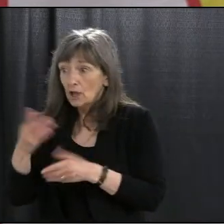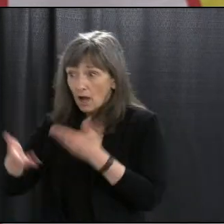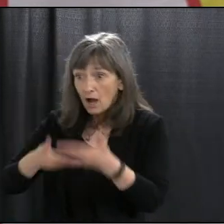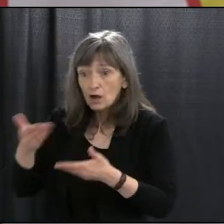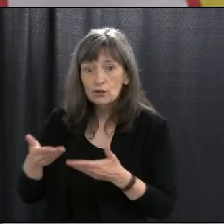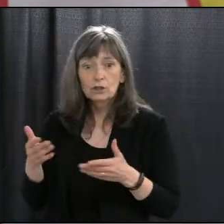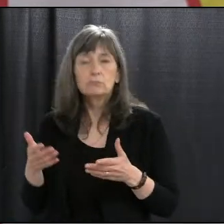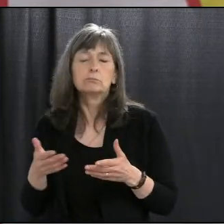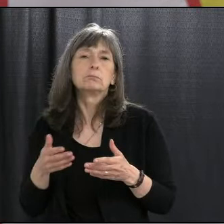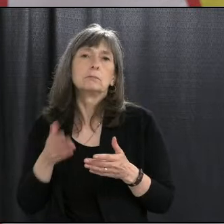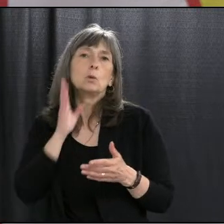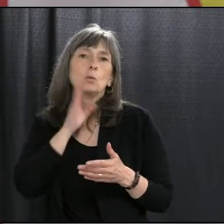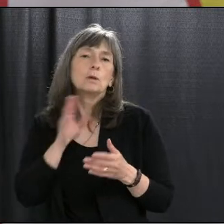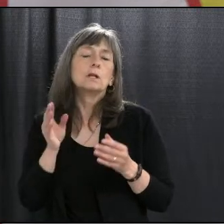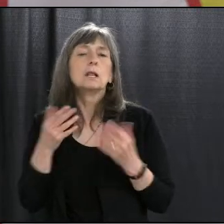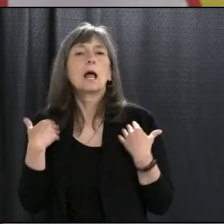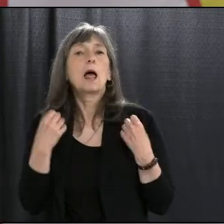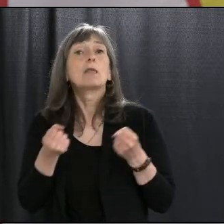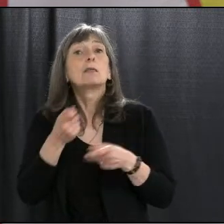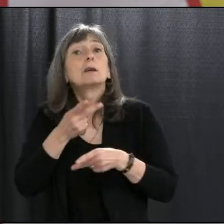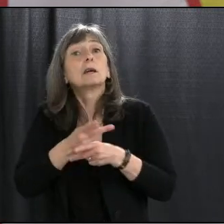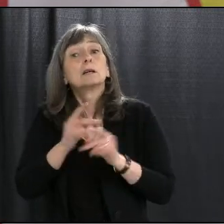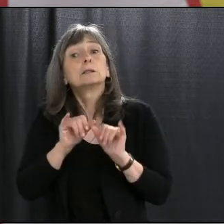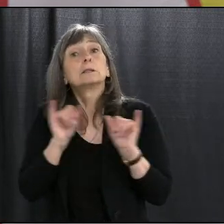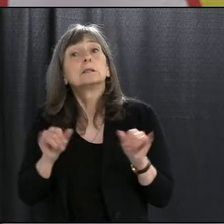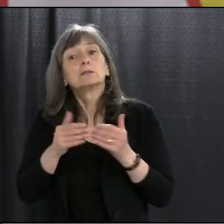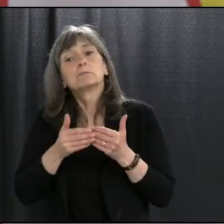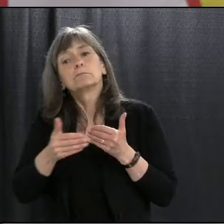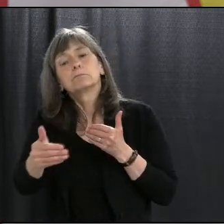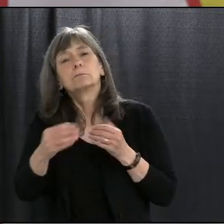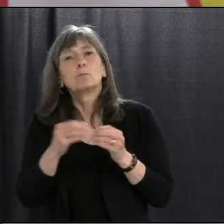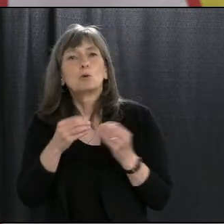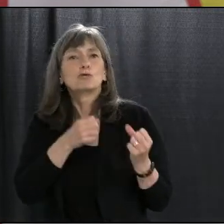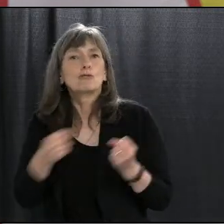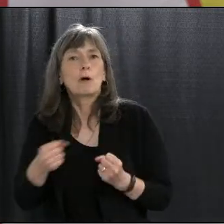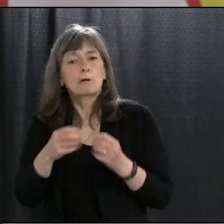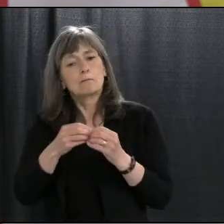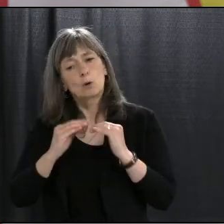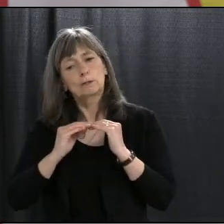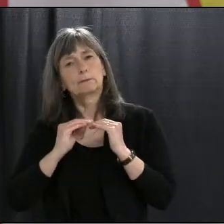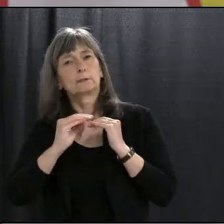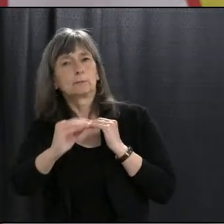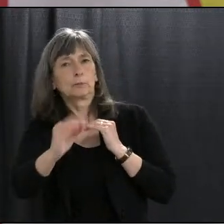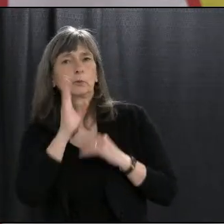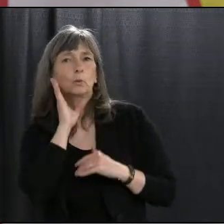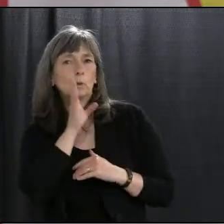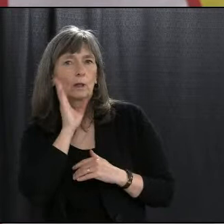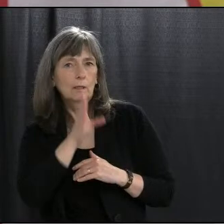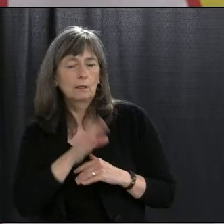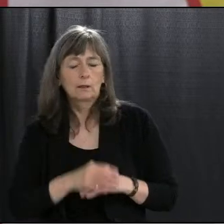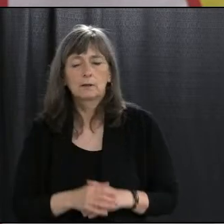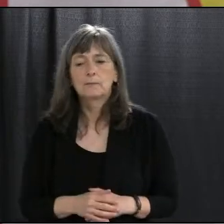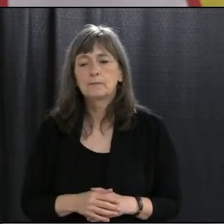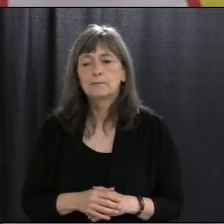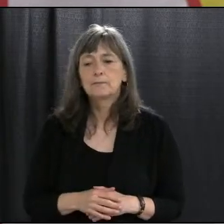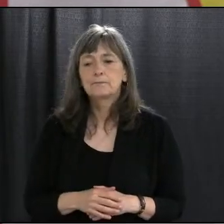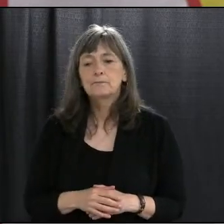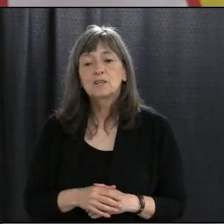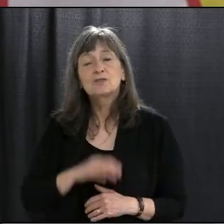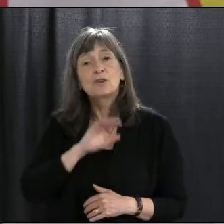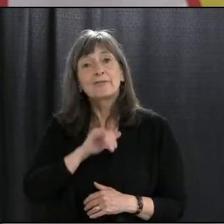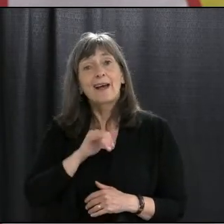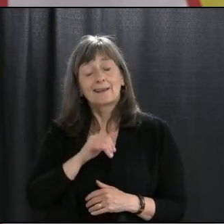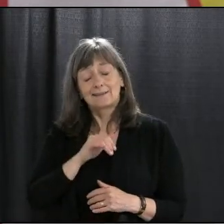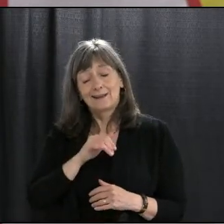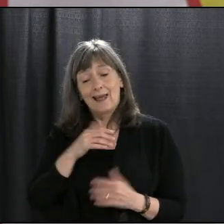provide a stronger, more stable healthcare system for years to come. And to keep up to date with the Healthcare Action progress,